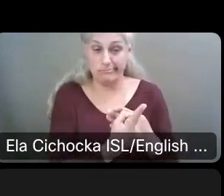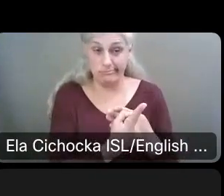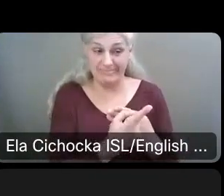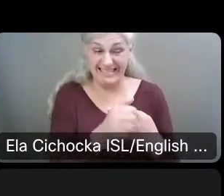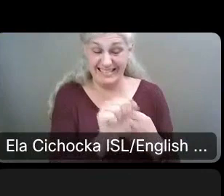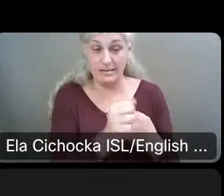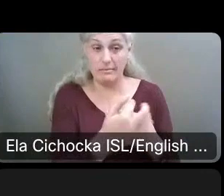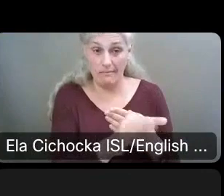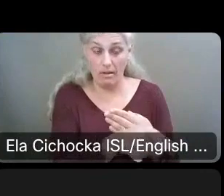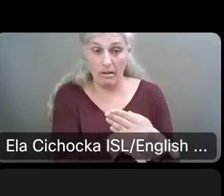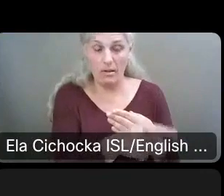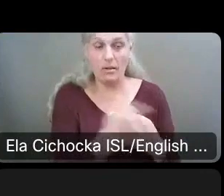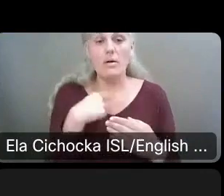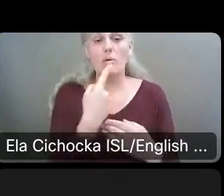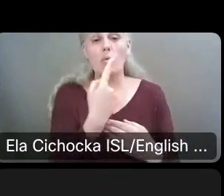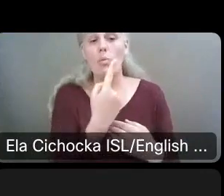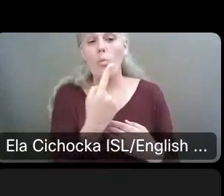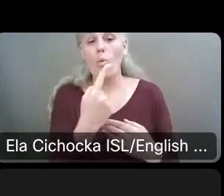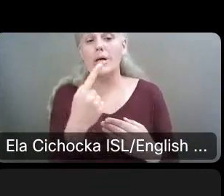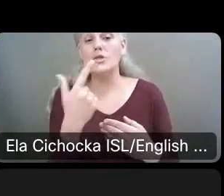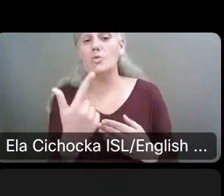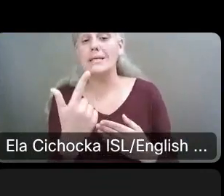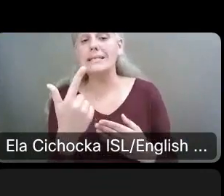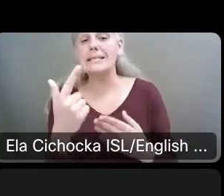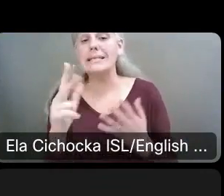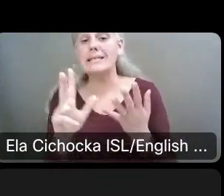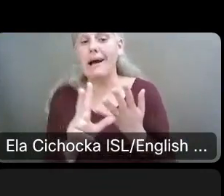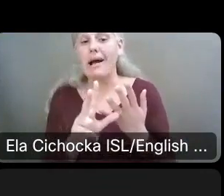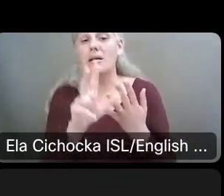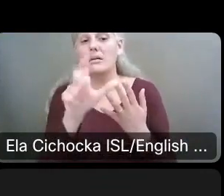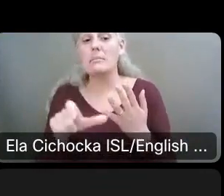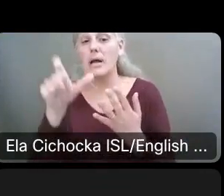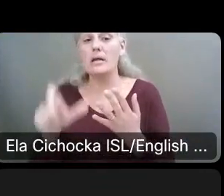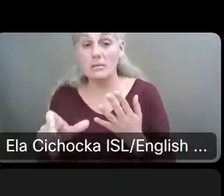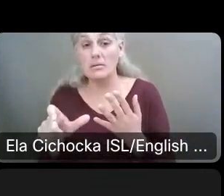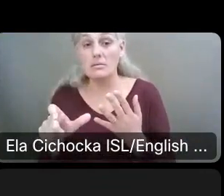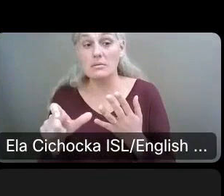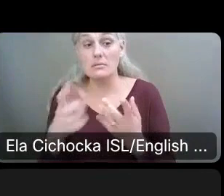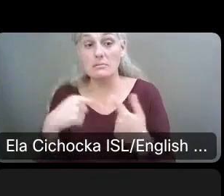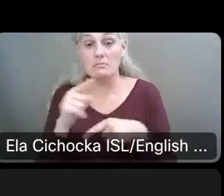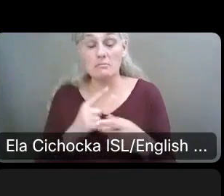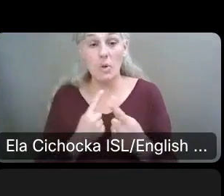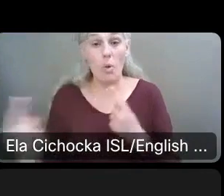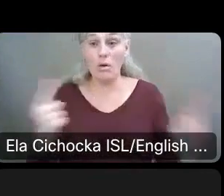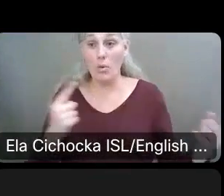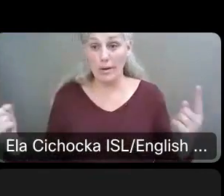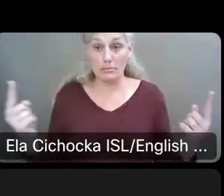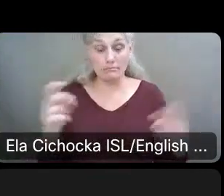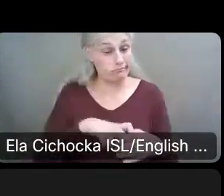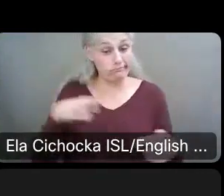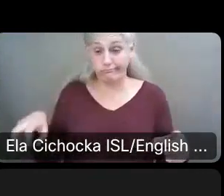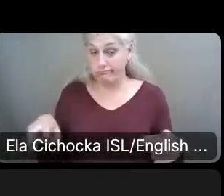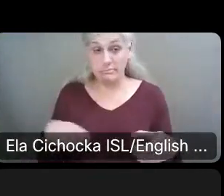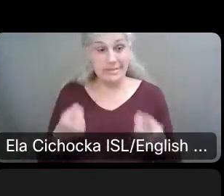All 129 occupants of that airplane basically walked away He did too, but